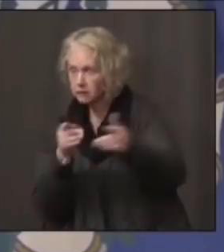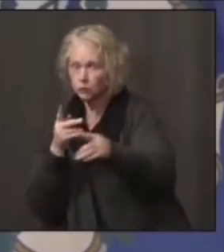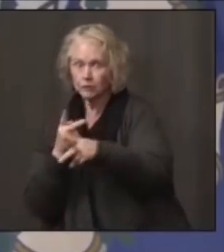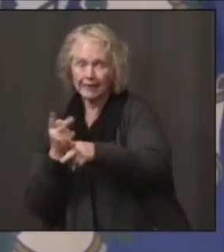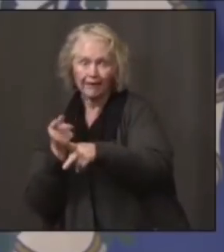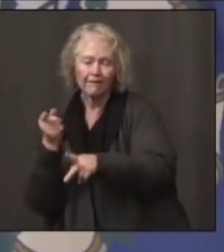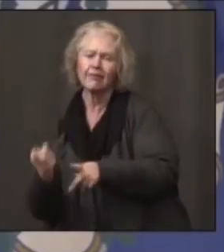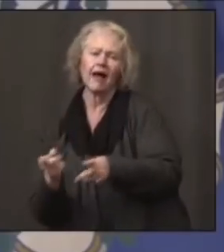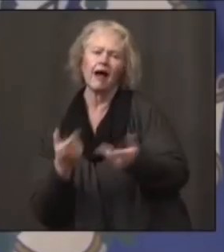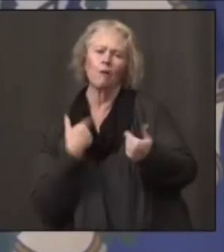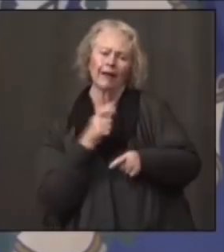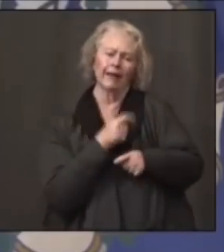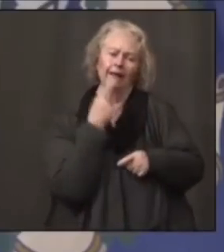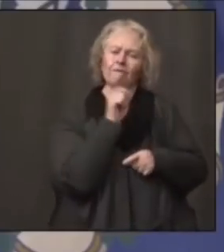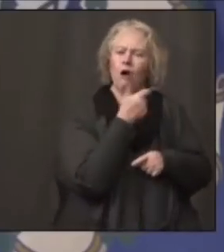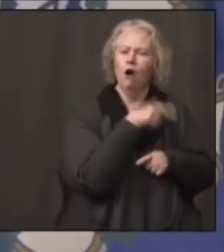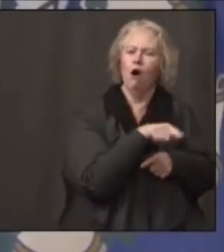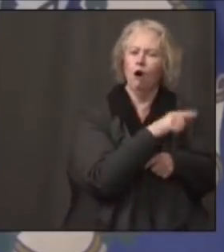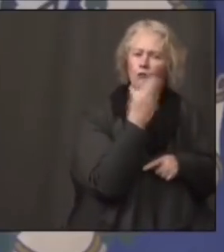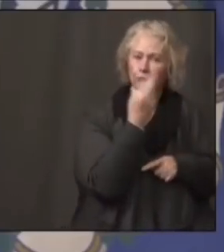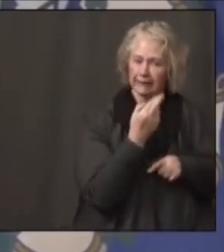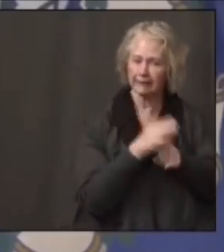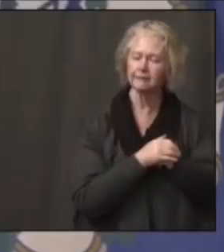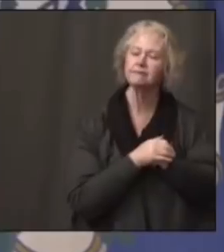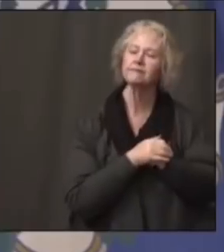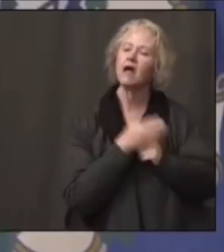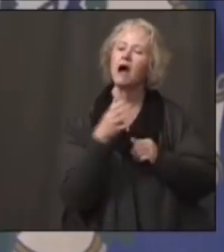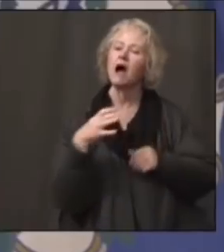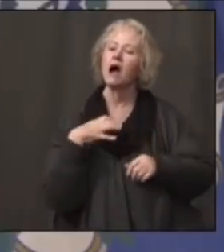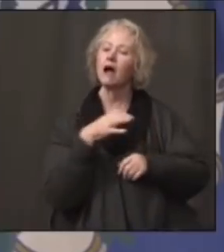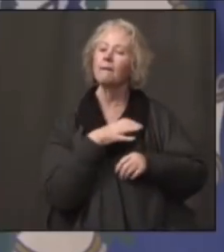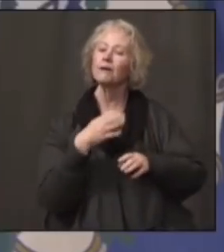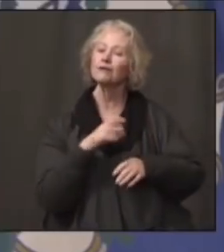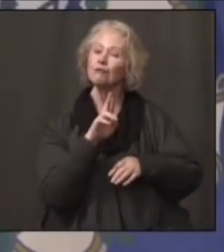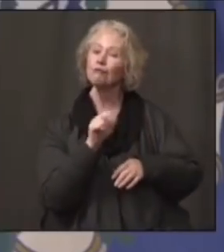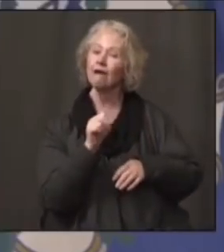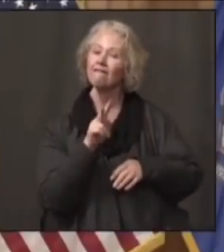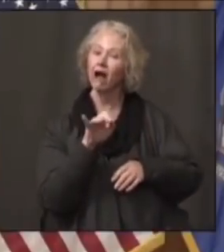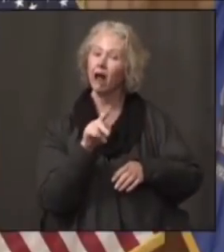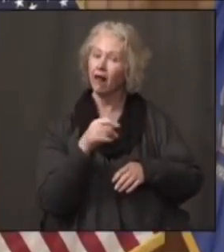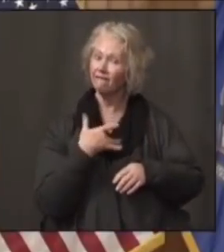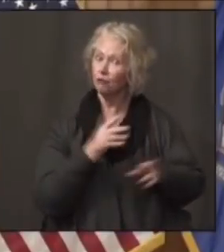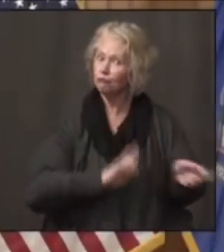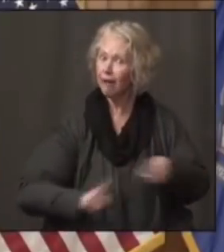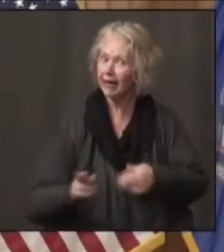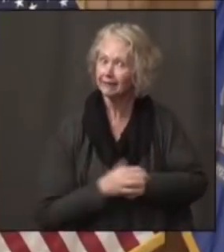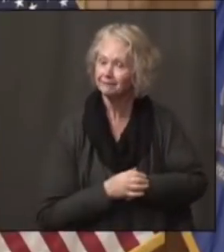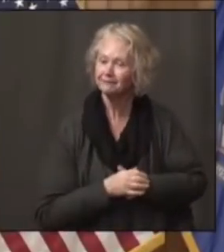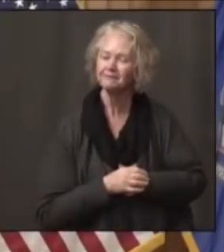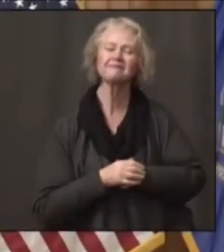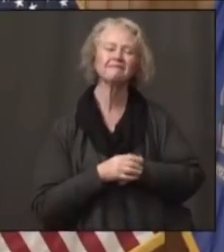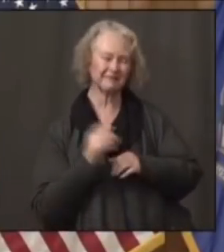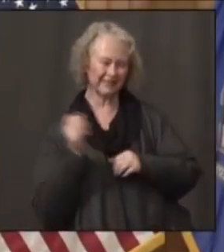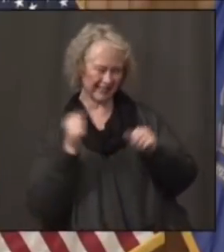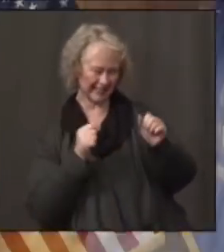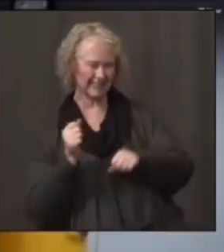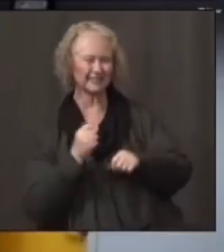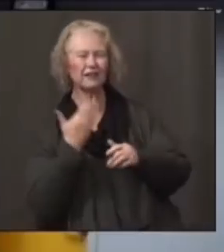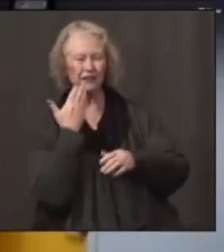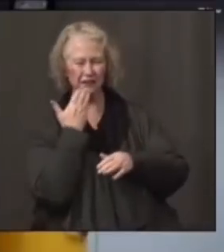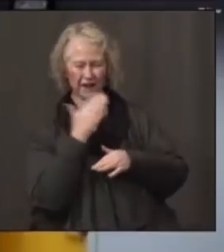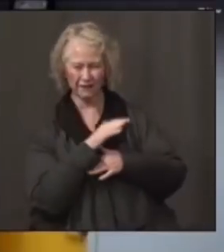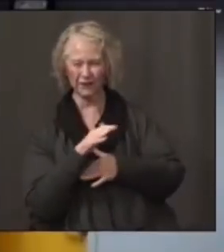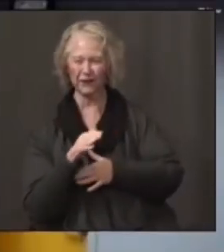issue. With that, Commissioner Ravella, are we ready? Yes, we are, Governor. Good afternoon, everyone, and